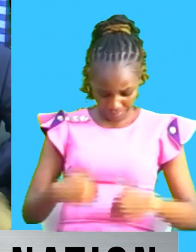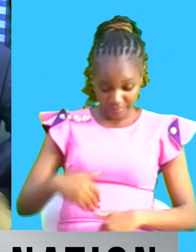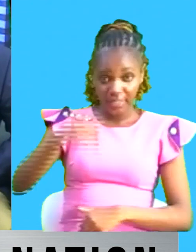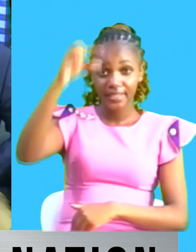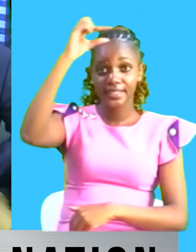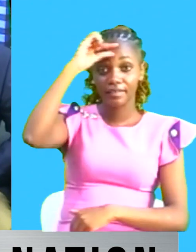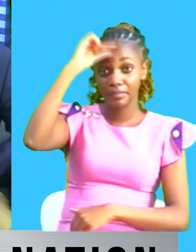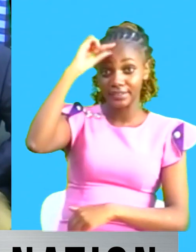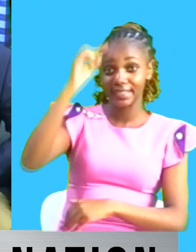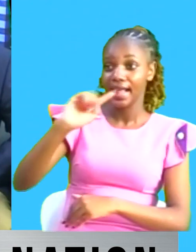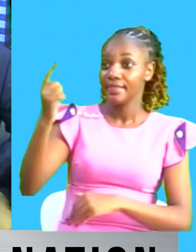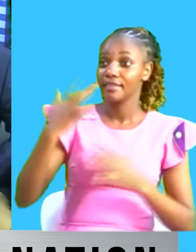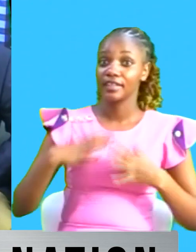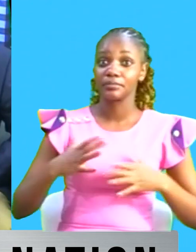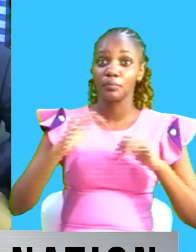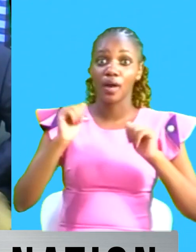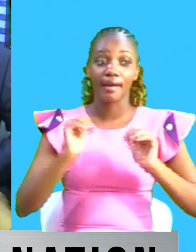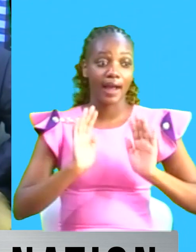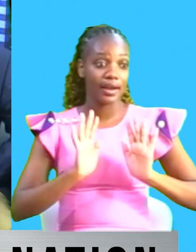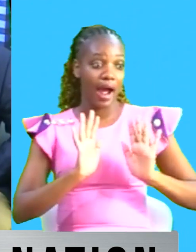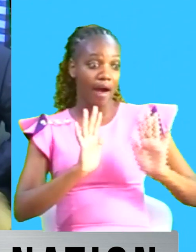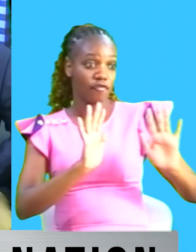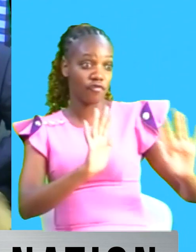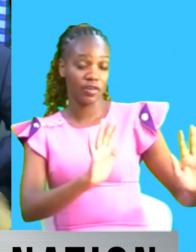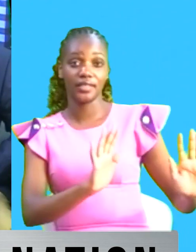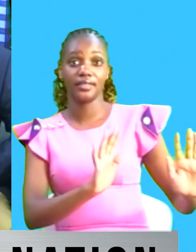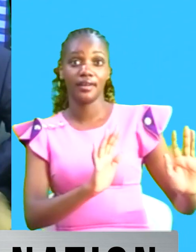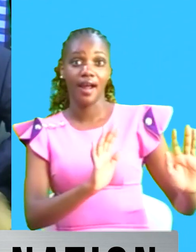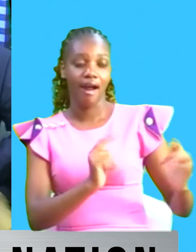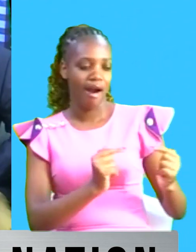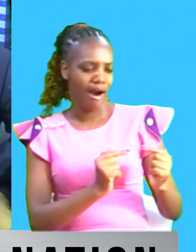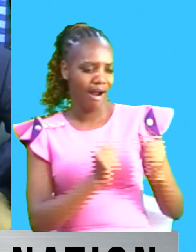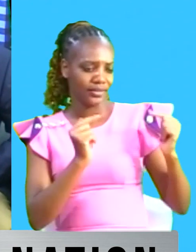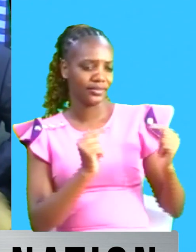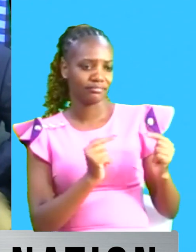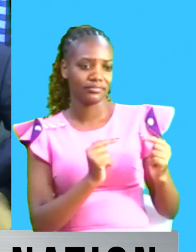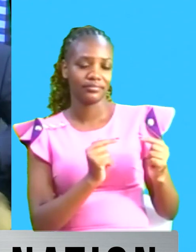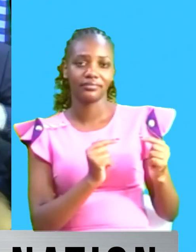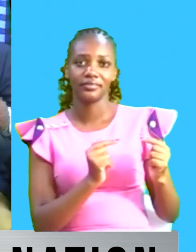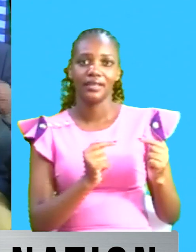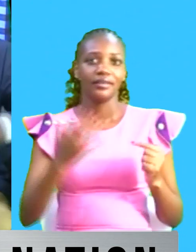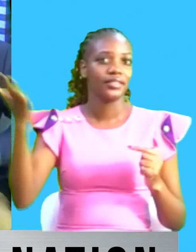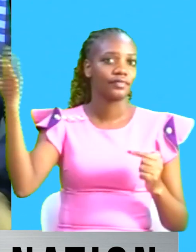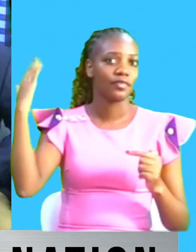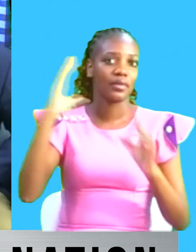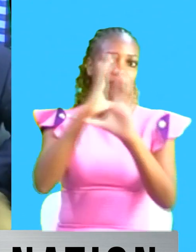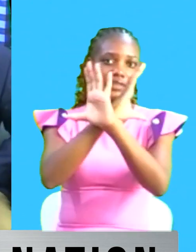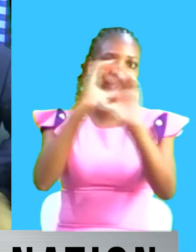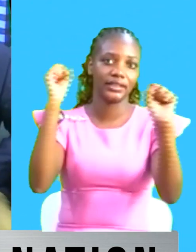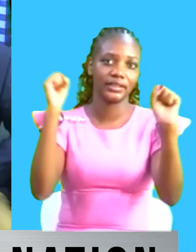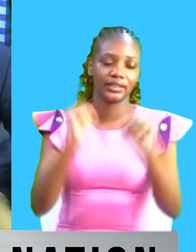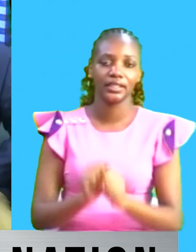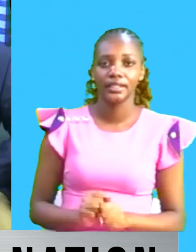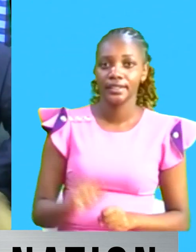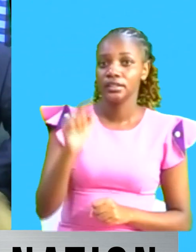first people that I would avoid getting into a problem with and showing anything against is a former president. You